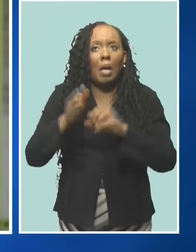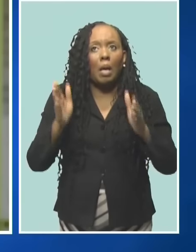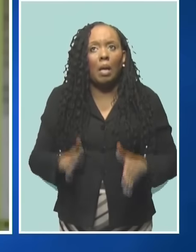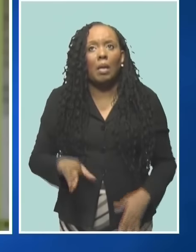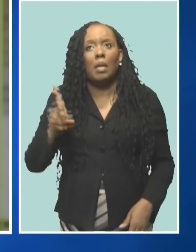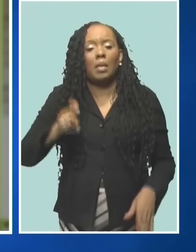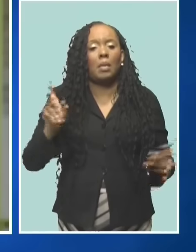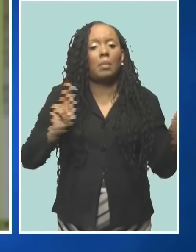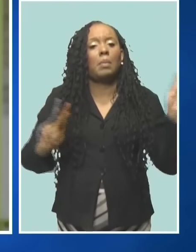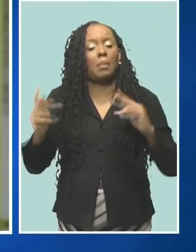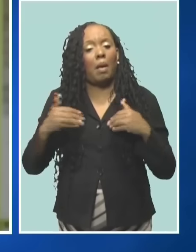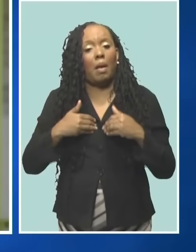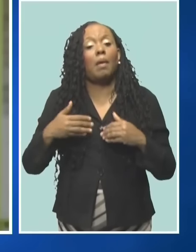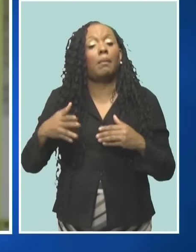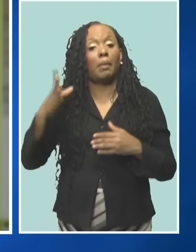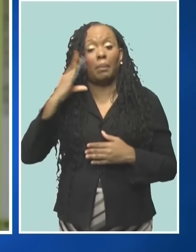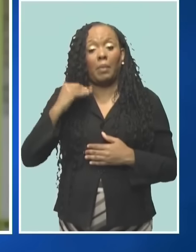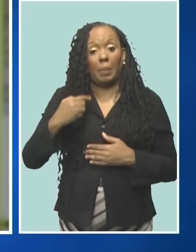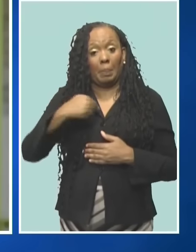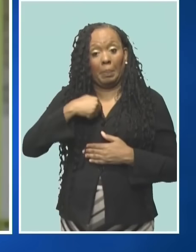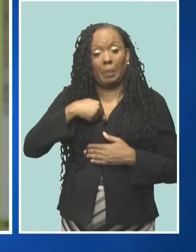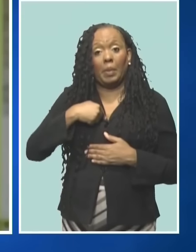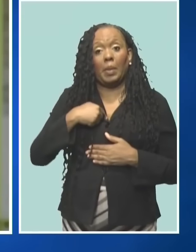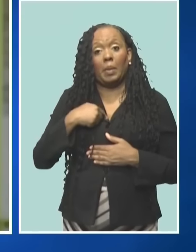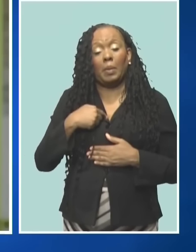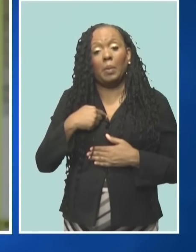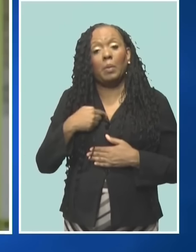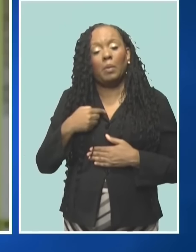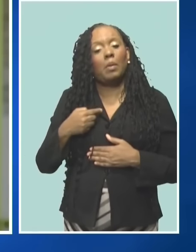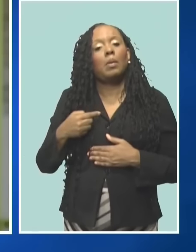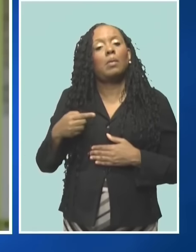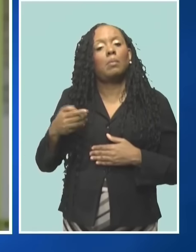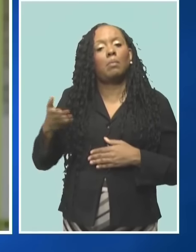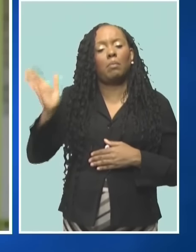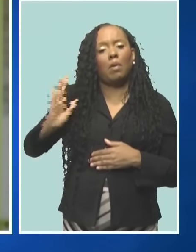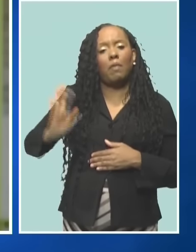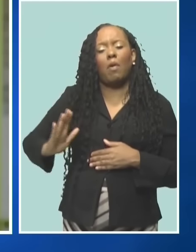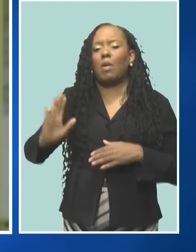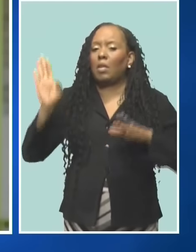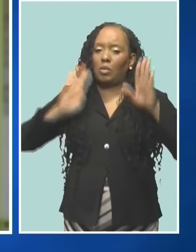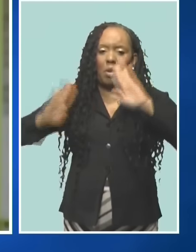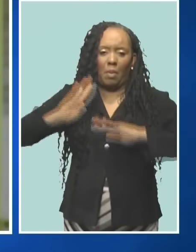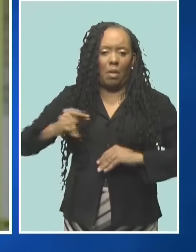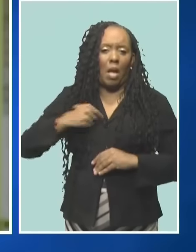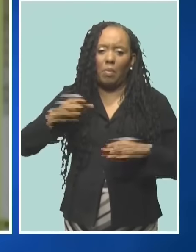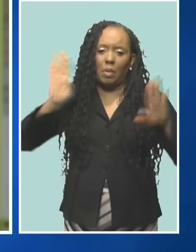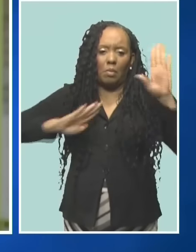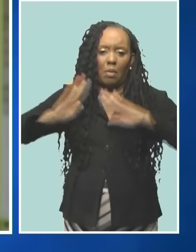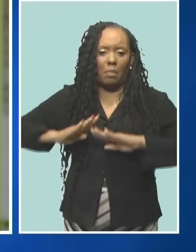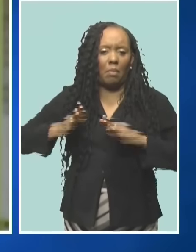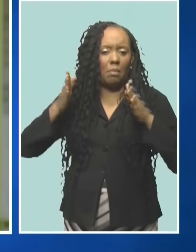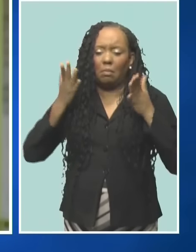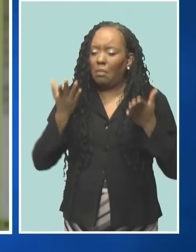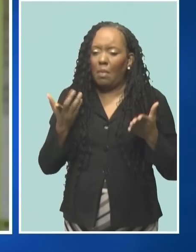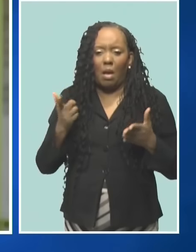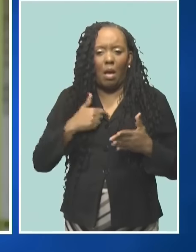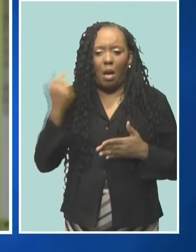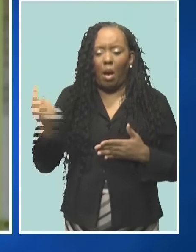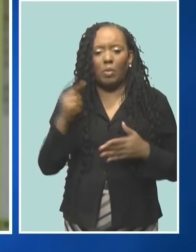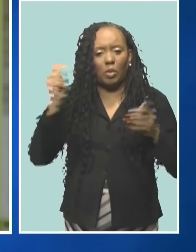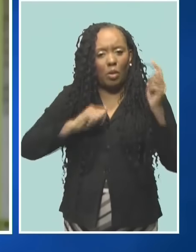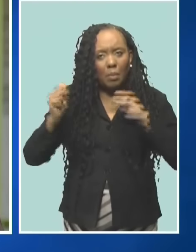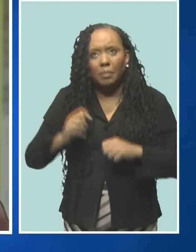experience that reformed themselves to talk to the children. You don't need people that never had an experience